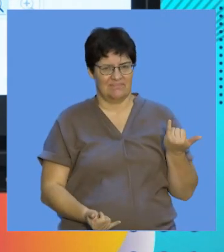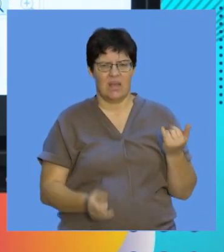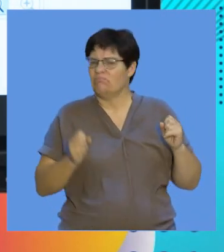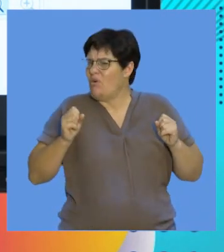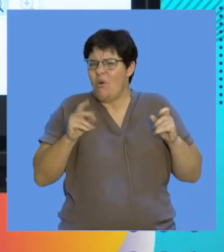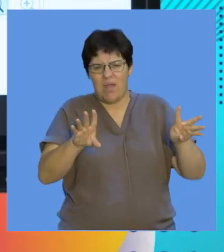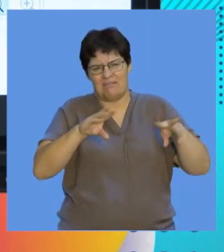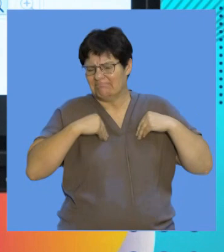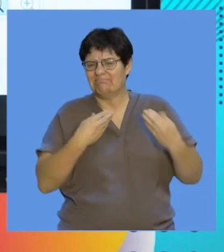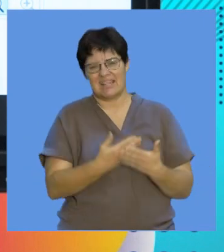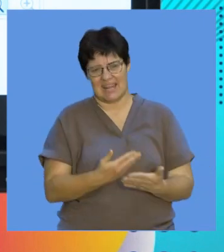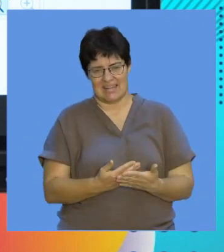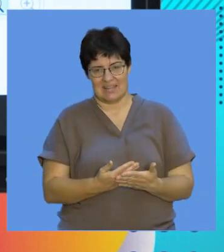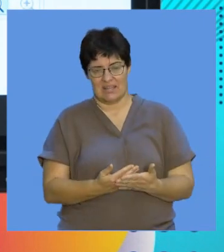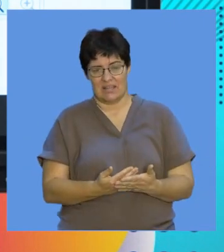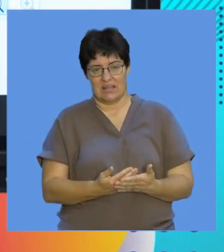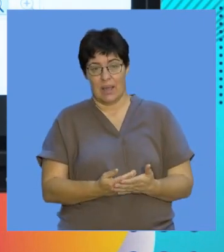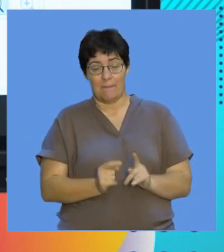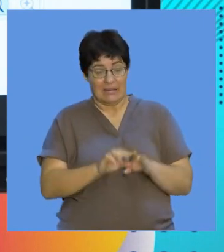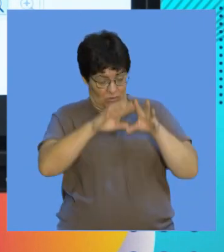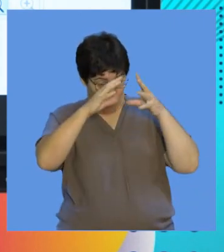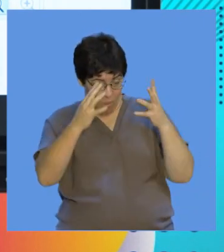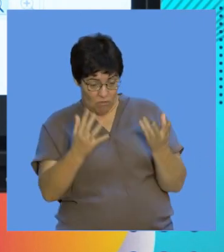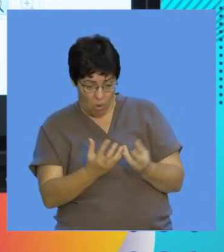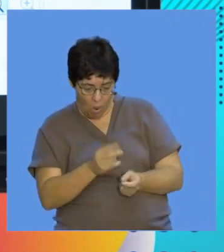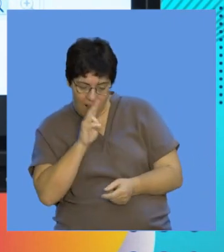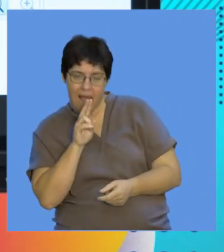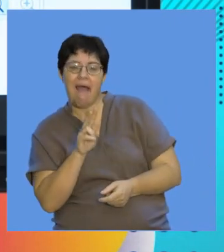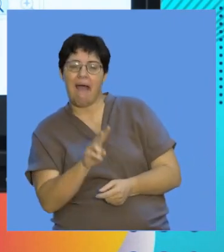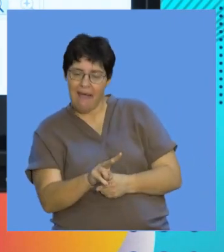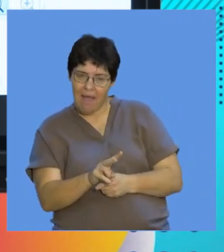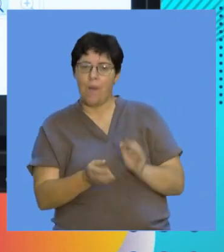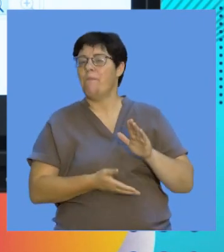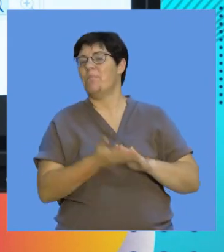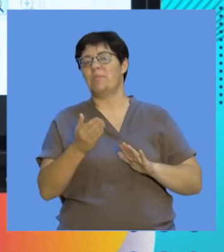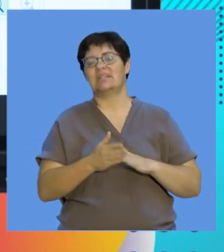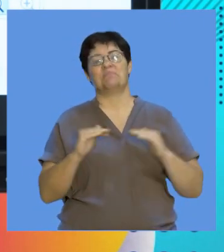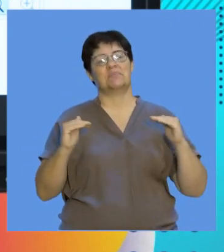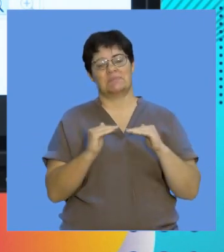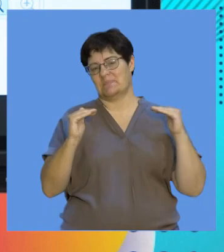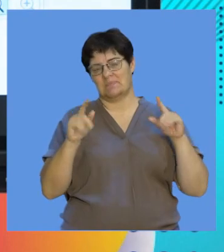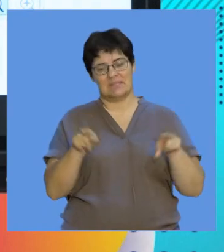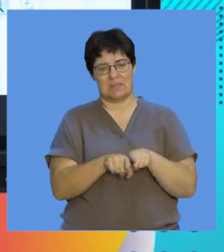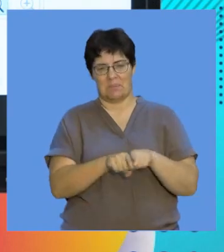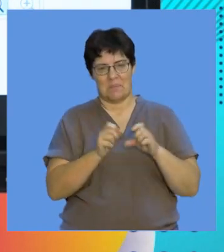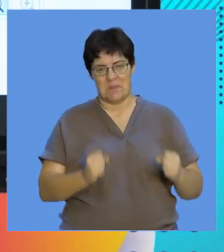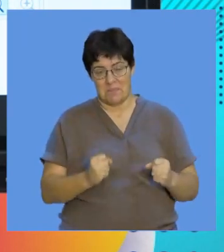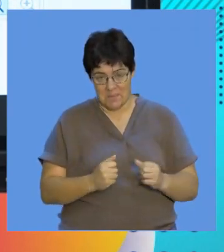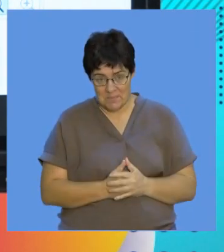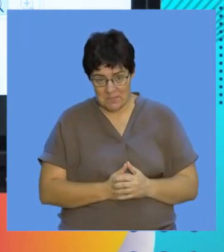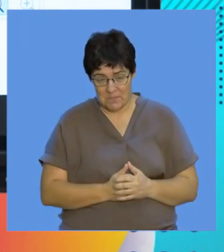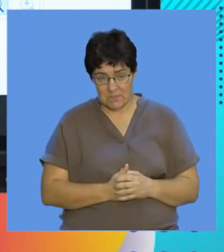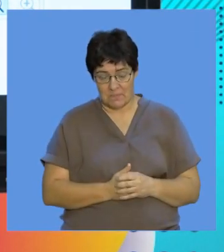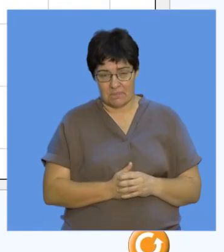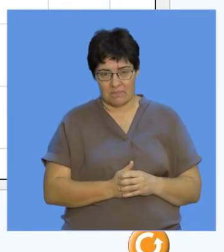okay. The general feeling here, though, is that they are equal. Okay, so